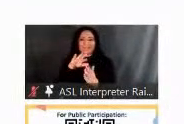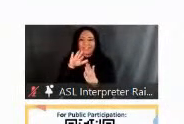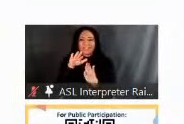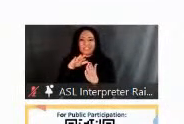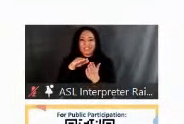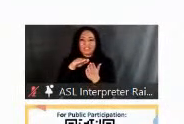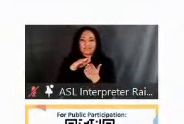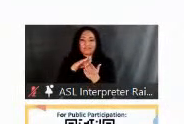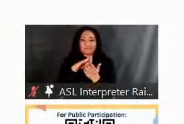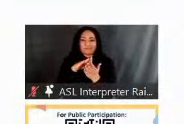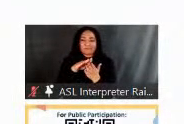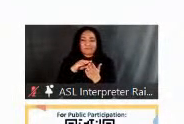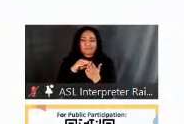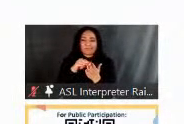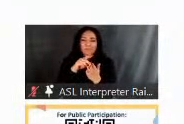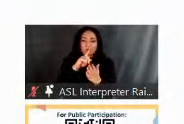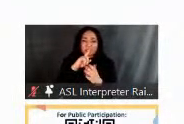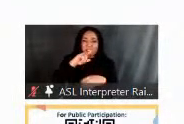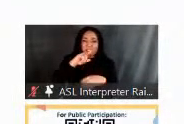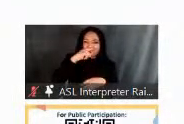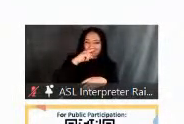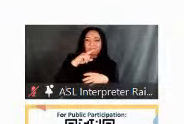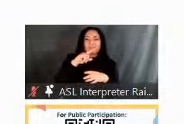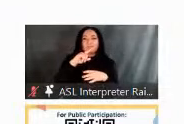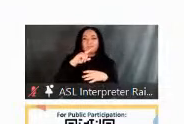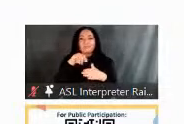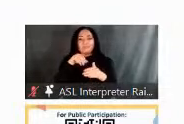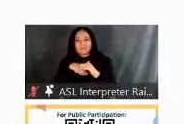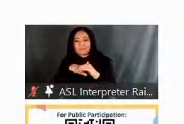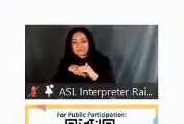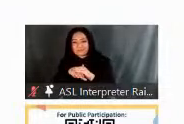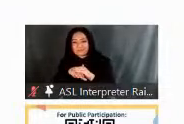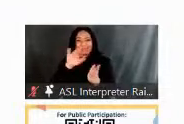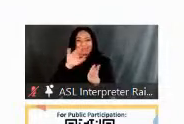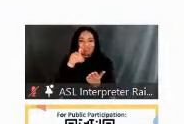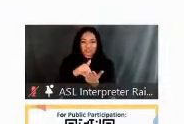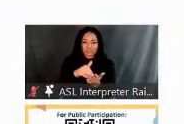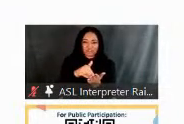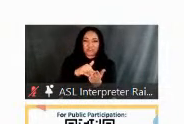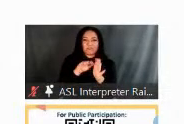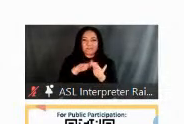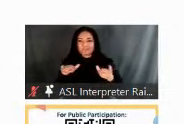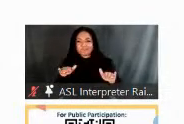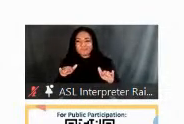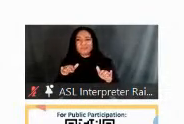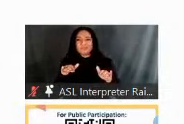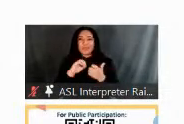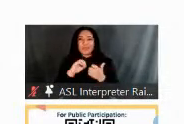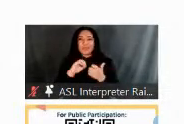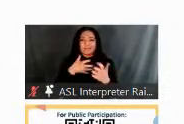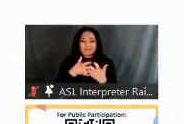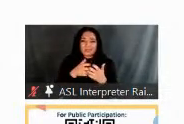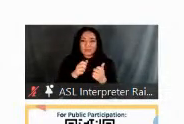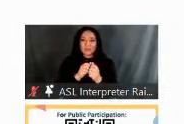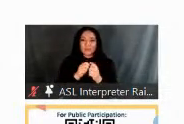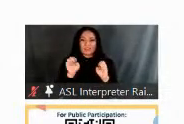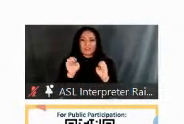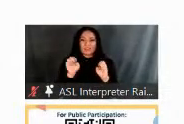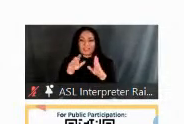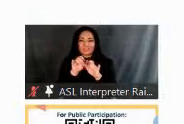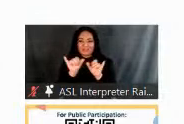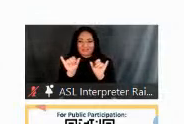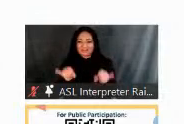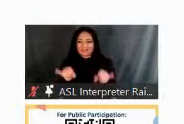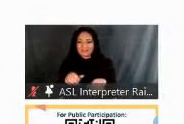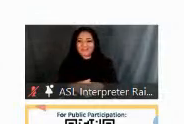access and quality, and how this all fits into the bigger educational teacher system. Shanna, back to you.